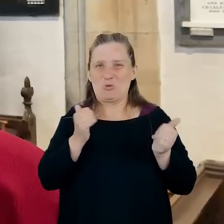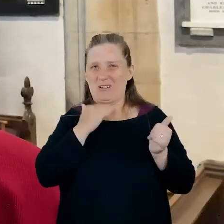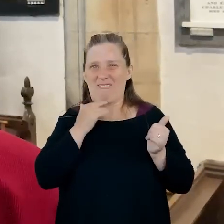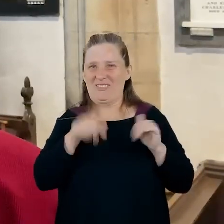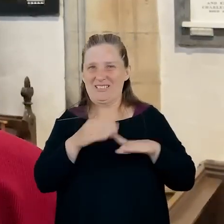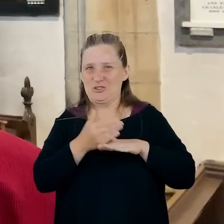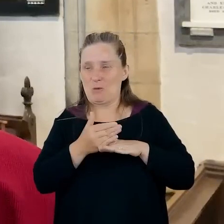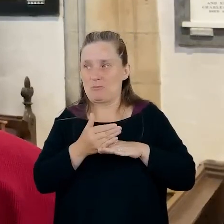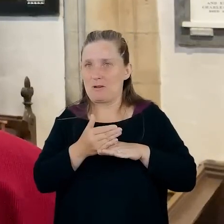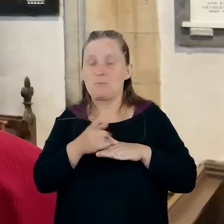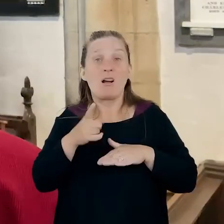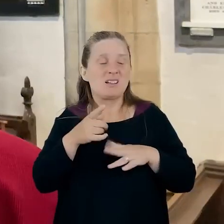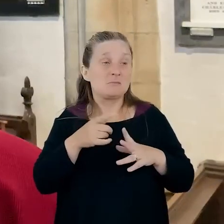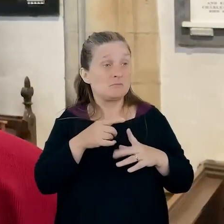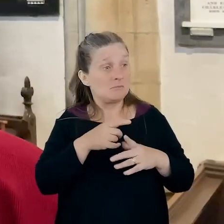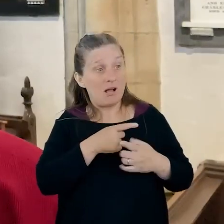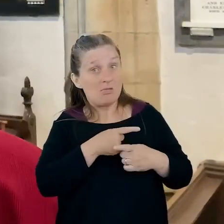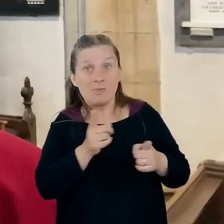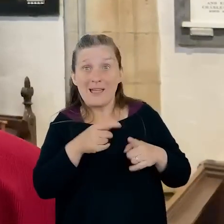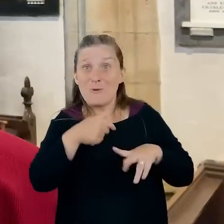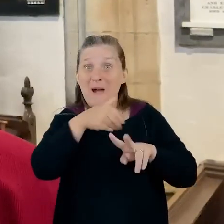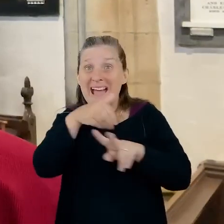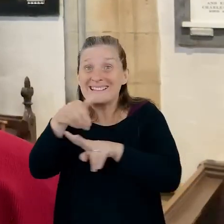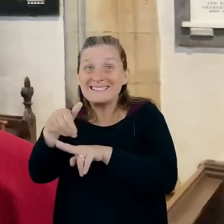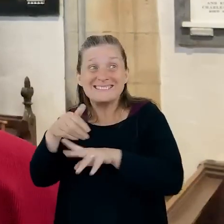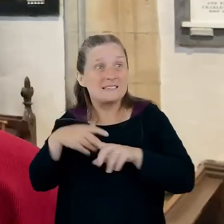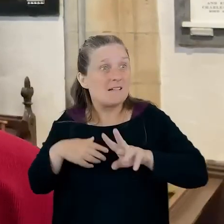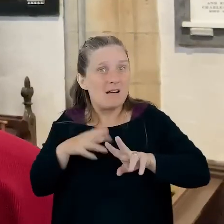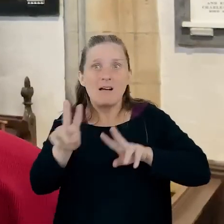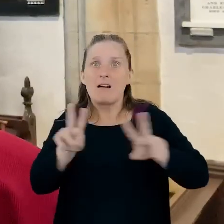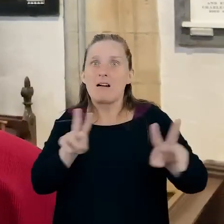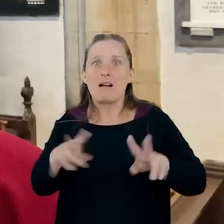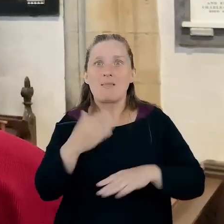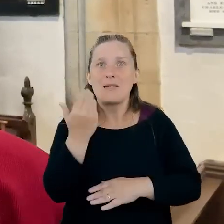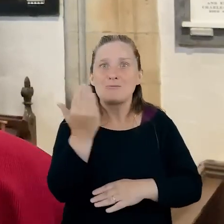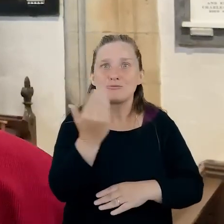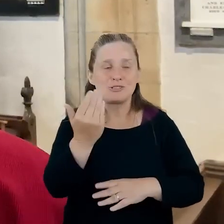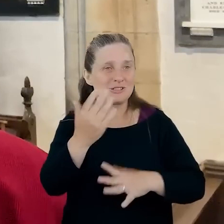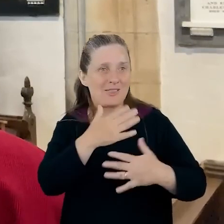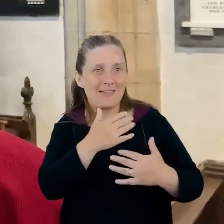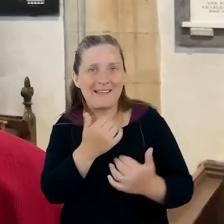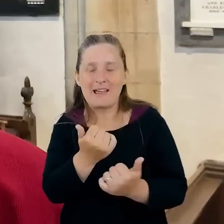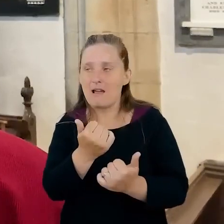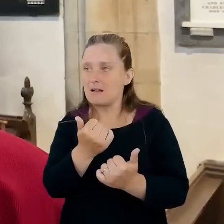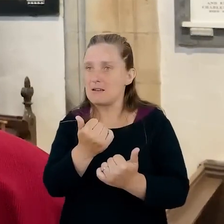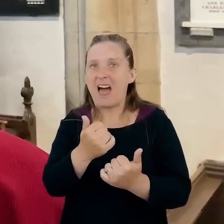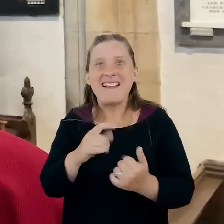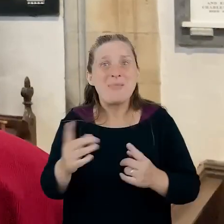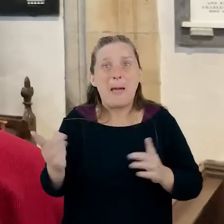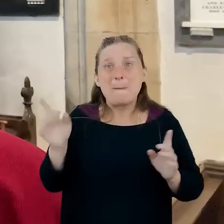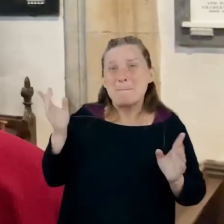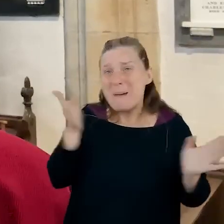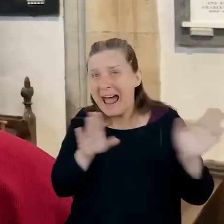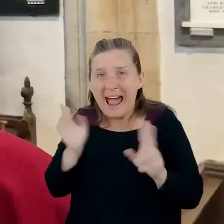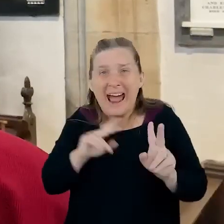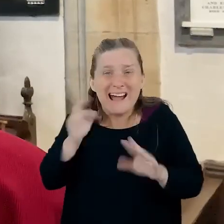job. But they went, and they preached, and they healed, and they